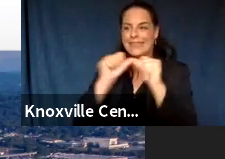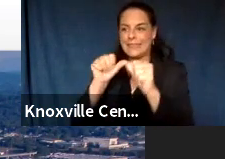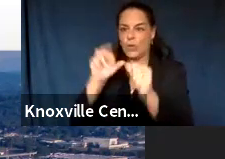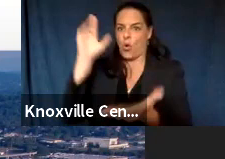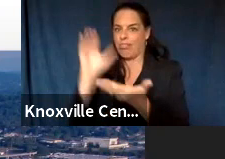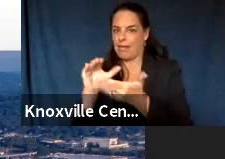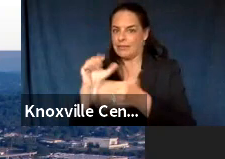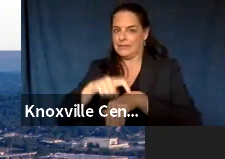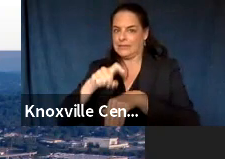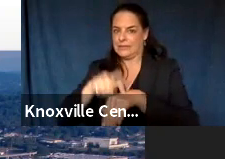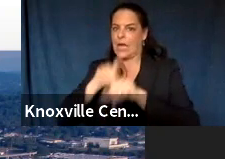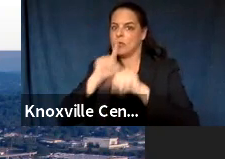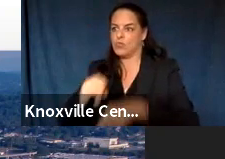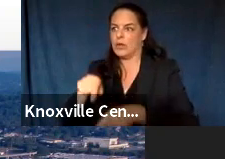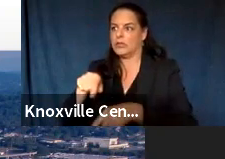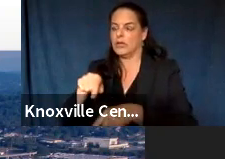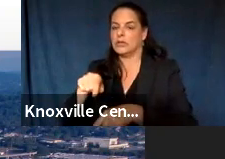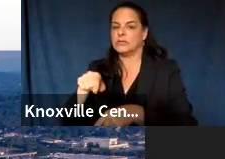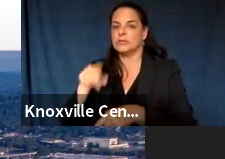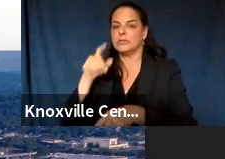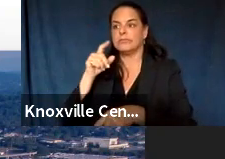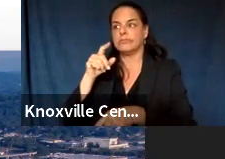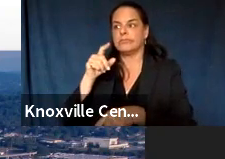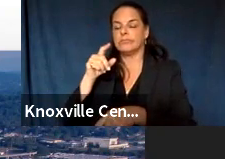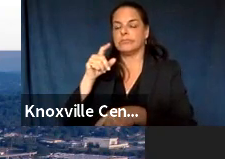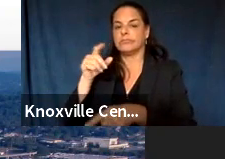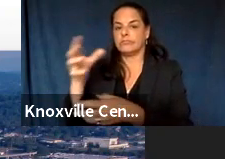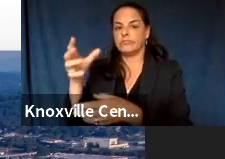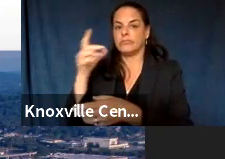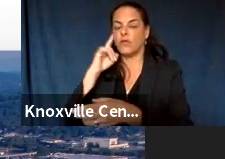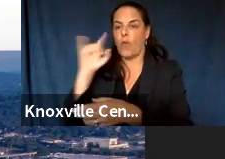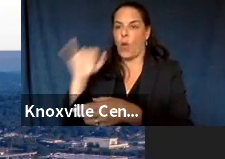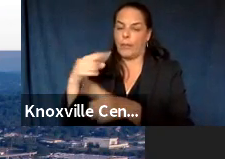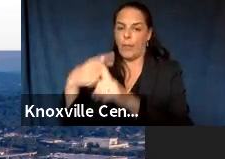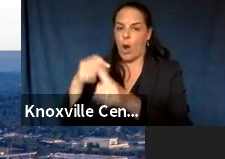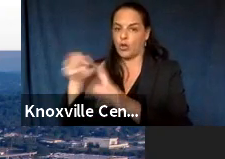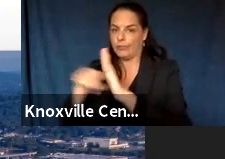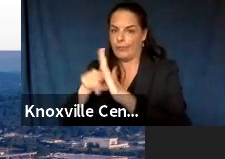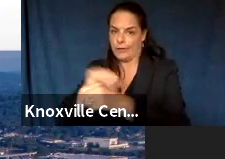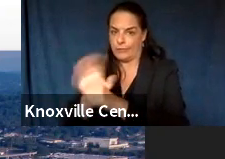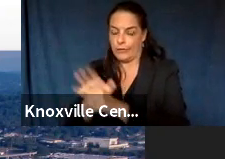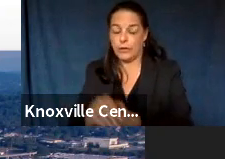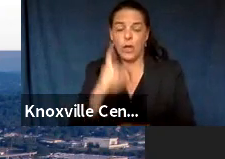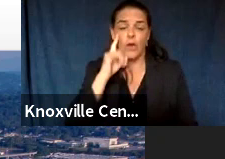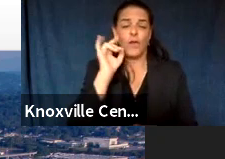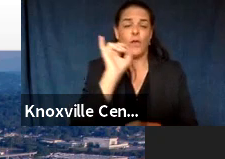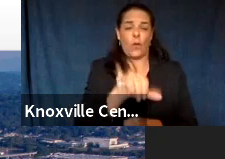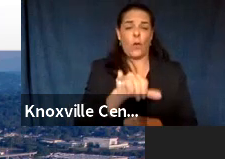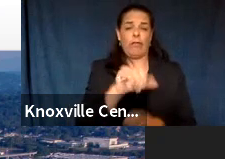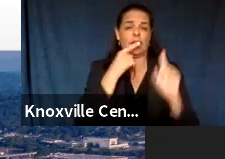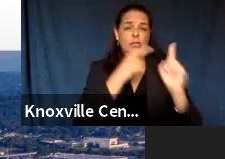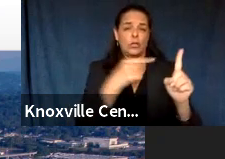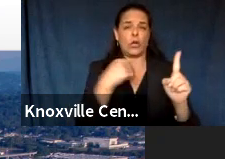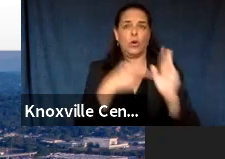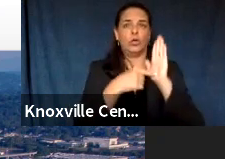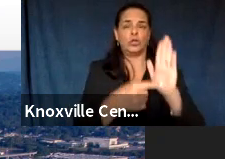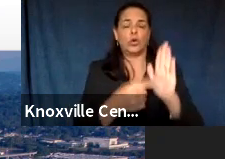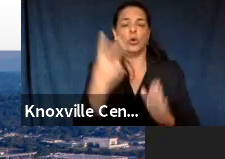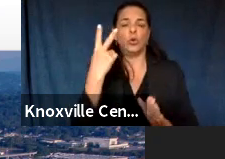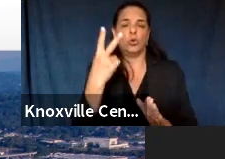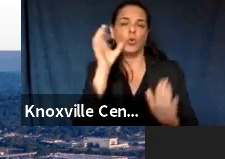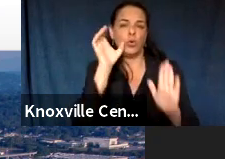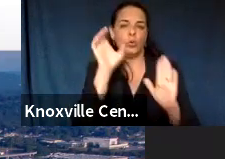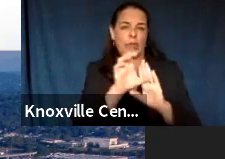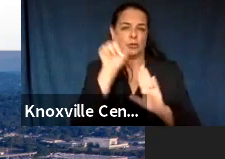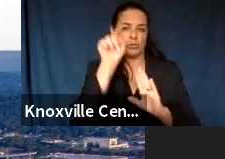decreased test result reporting turnaround time. For this benchmark, we are utilizing 2 bar graphs, one that shows